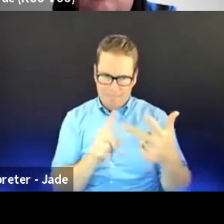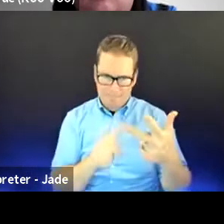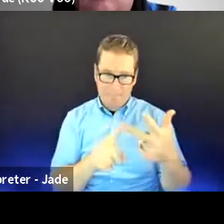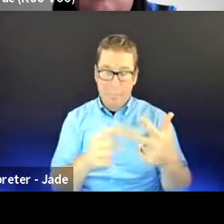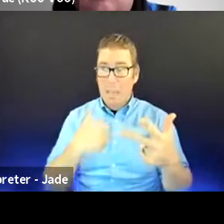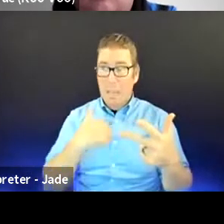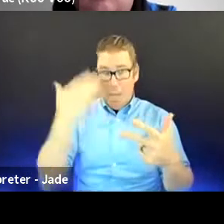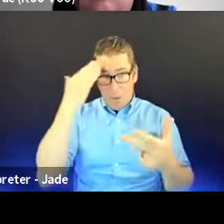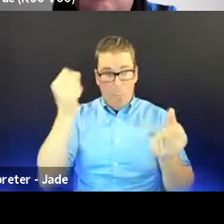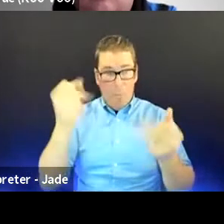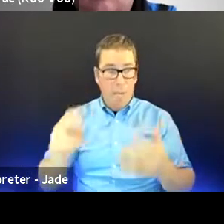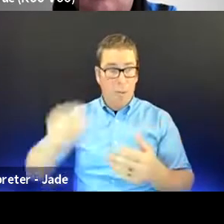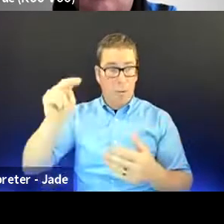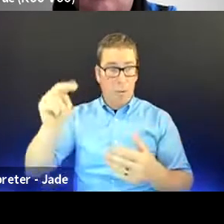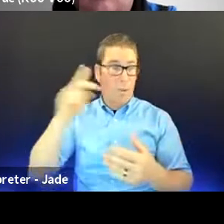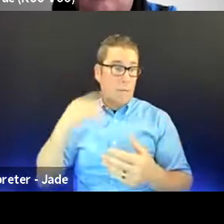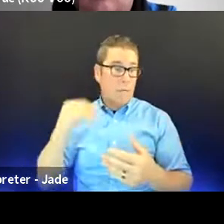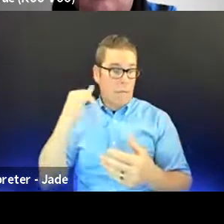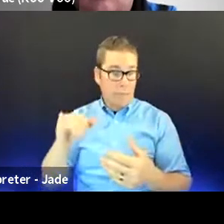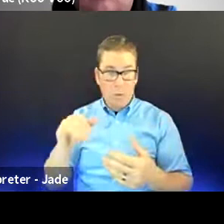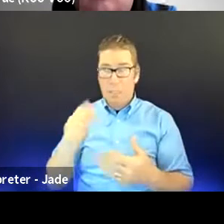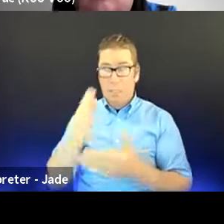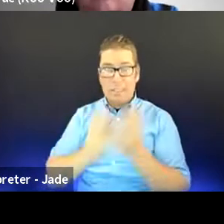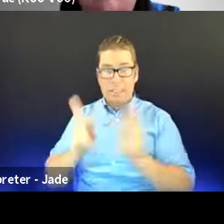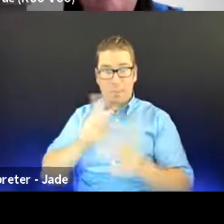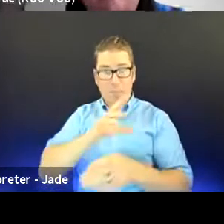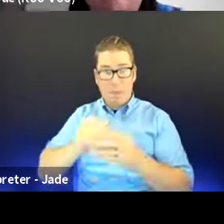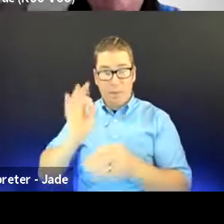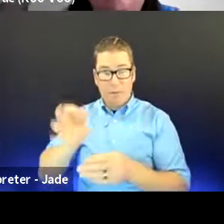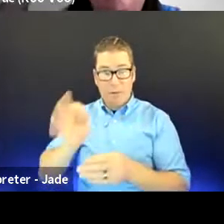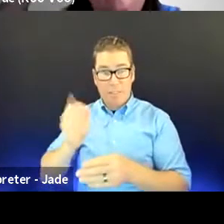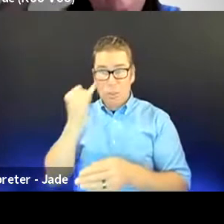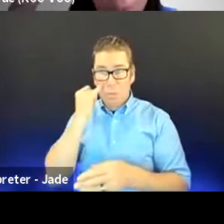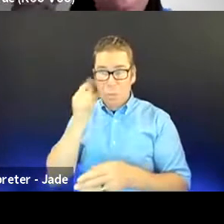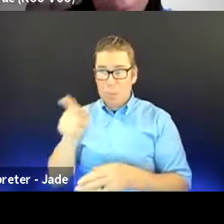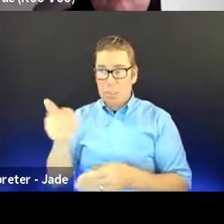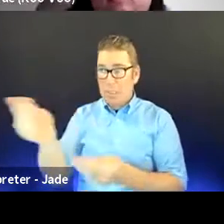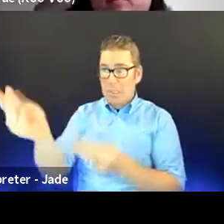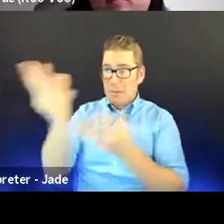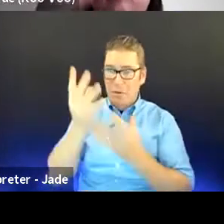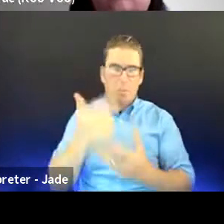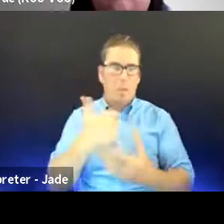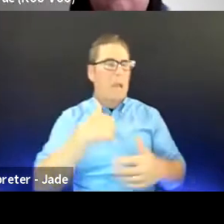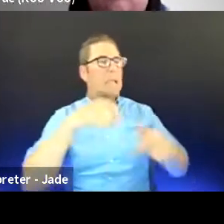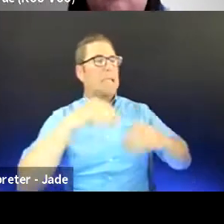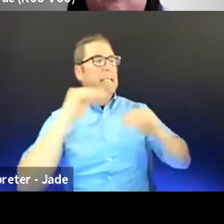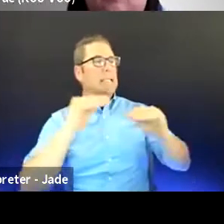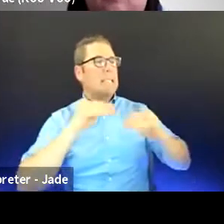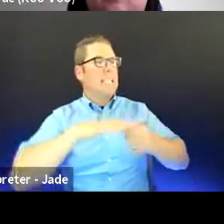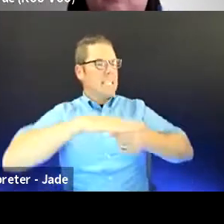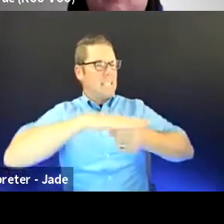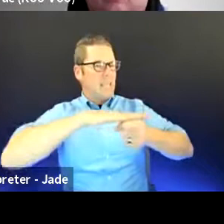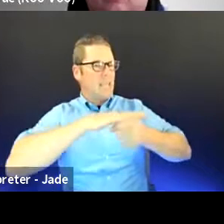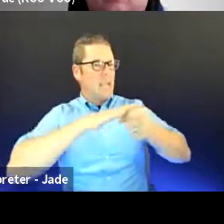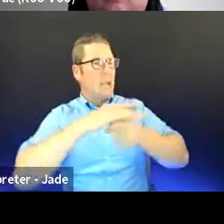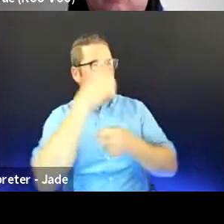and many here in Fresno, if they say, I need to teach only at Fresno City or Reedley or Clovis because of this